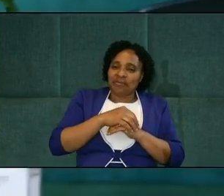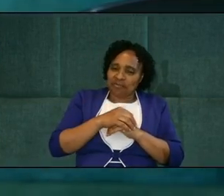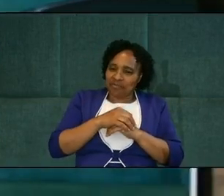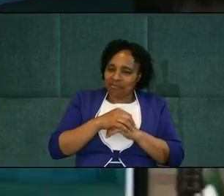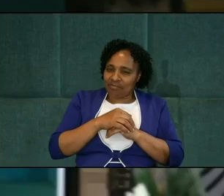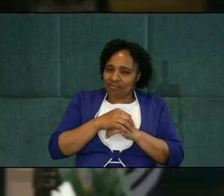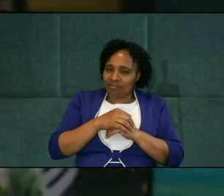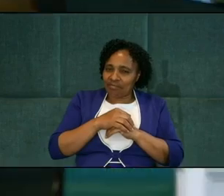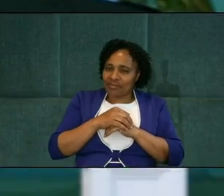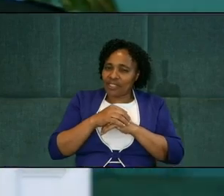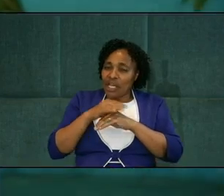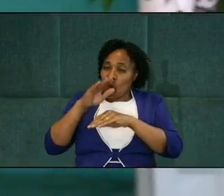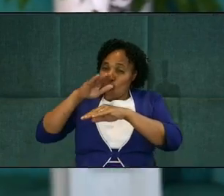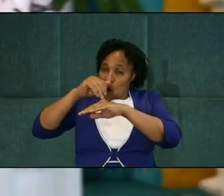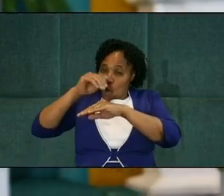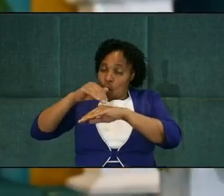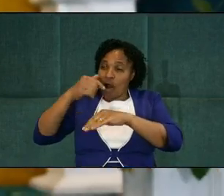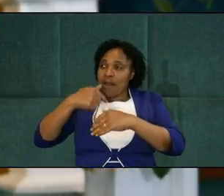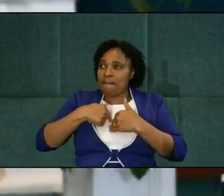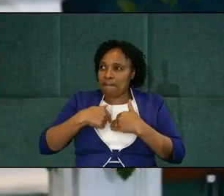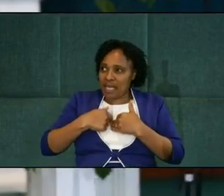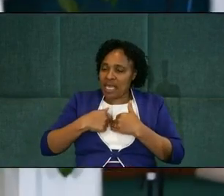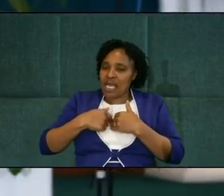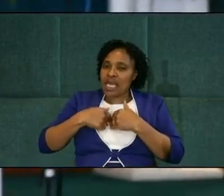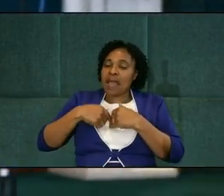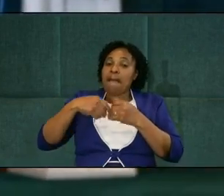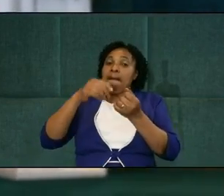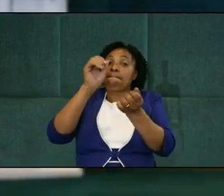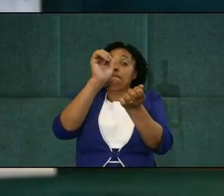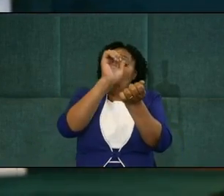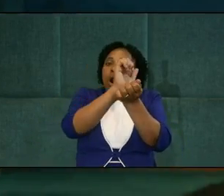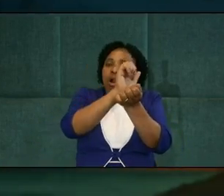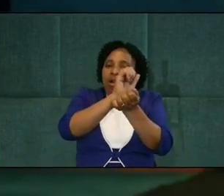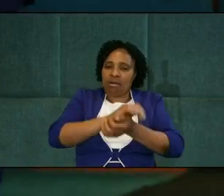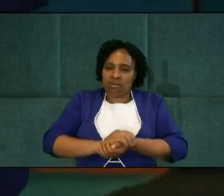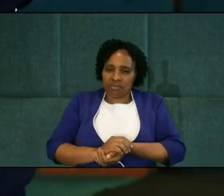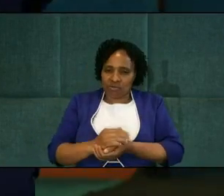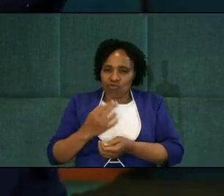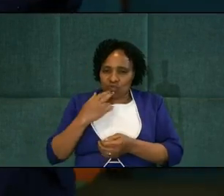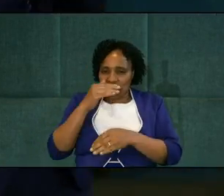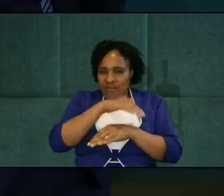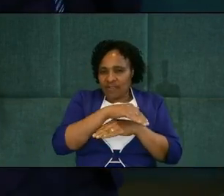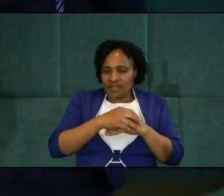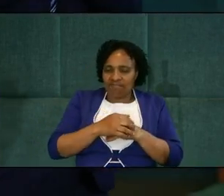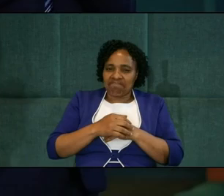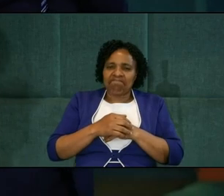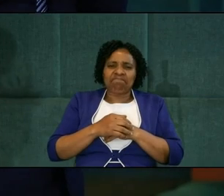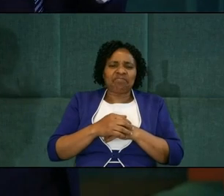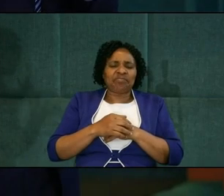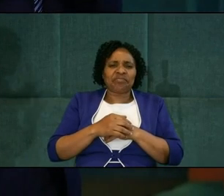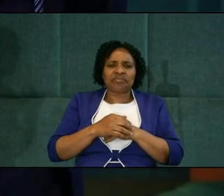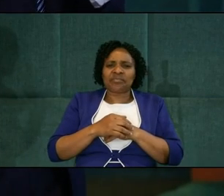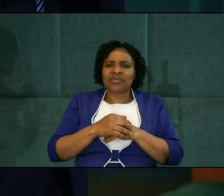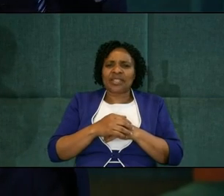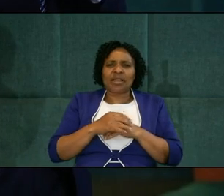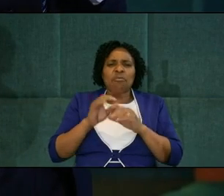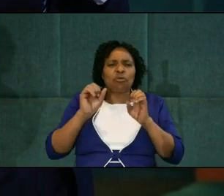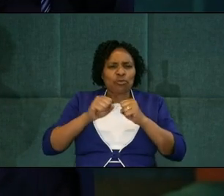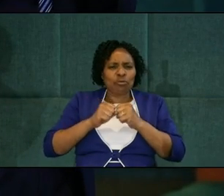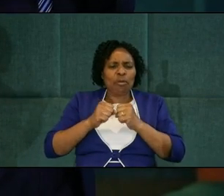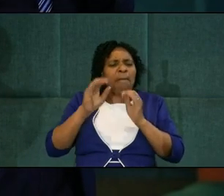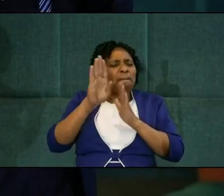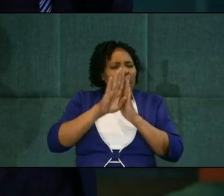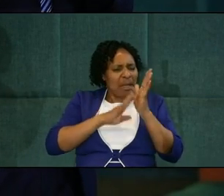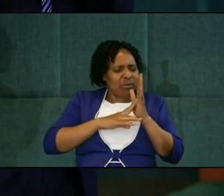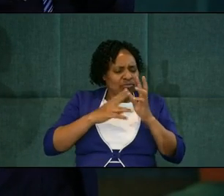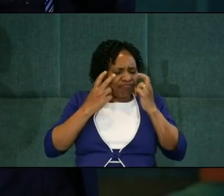presentation. Call me Paul. That's on Tuesday evening when you come. Yep, these are, we're going to crack the Bible to